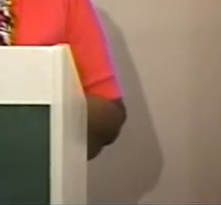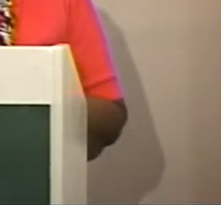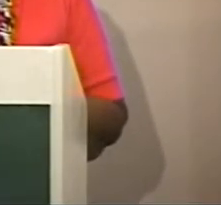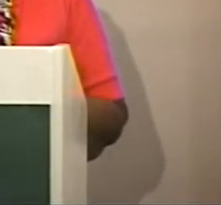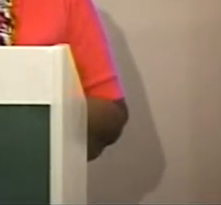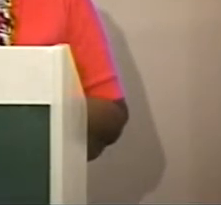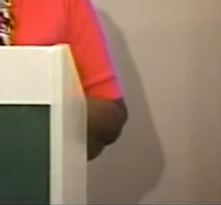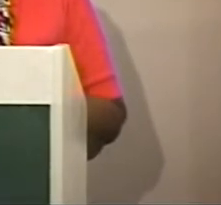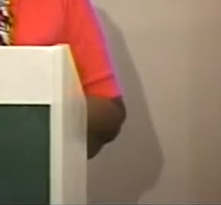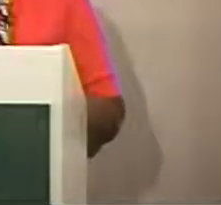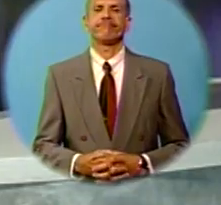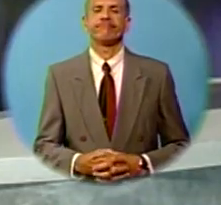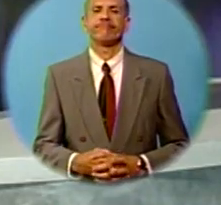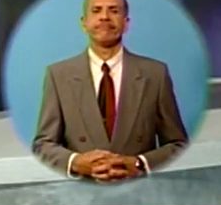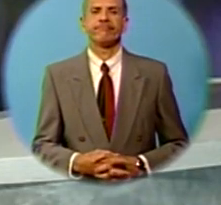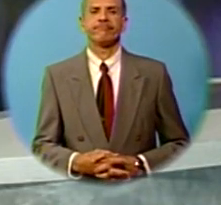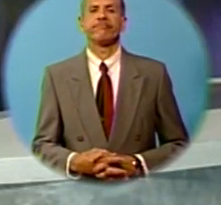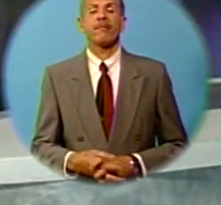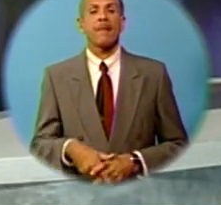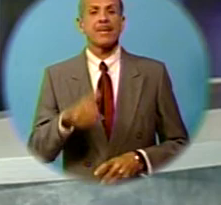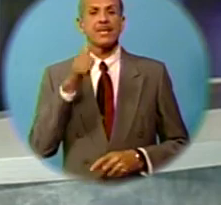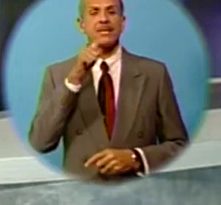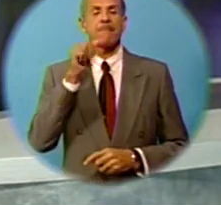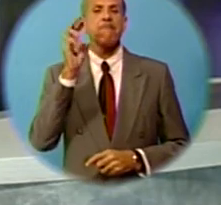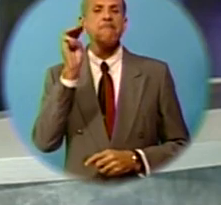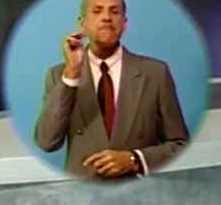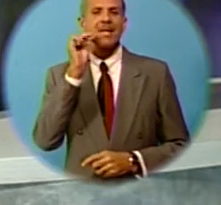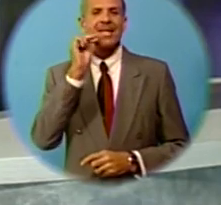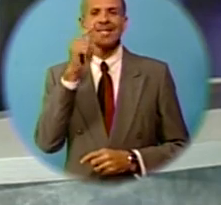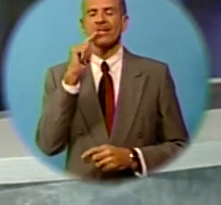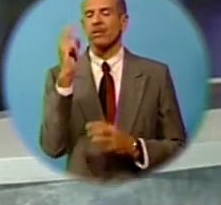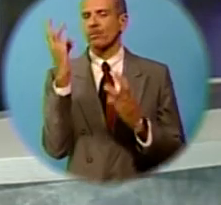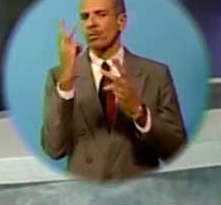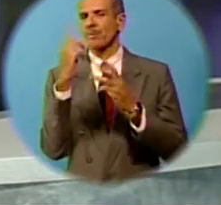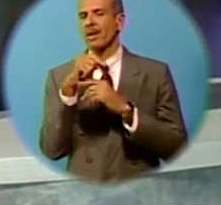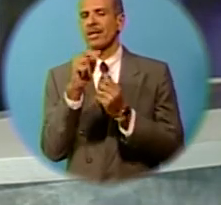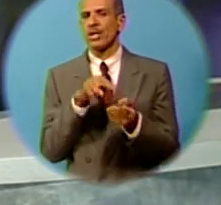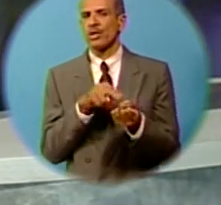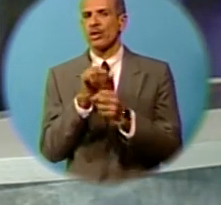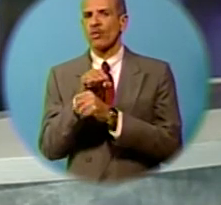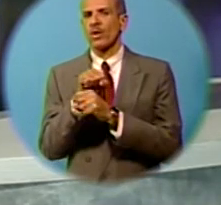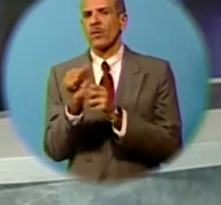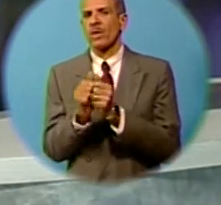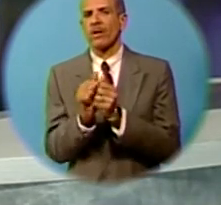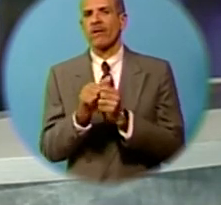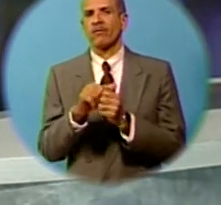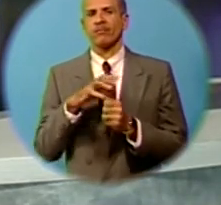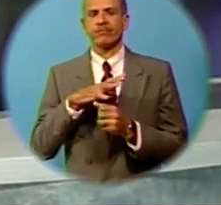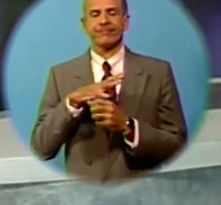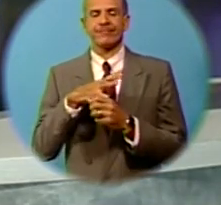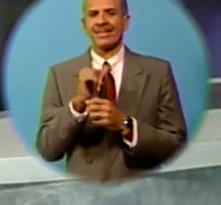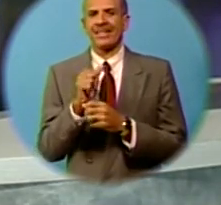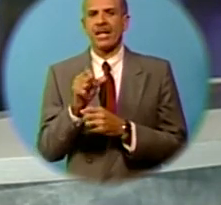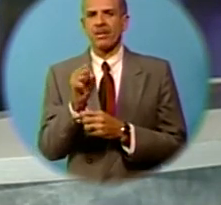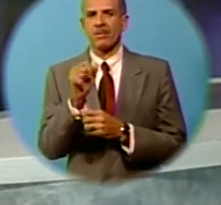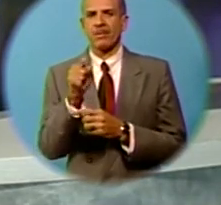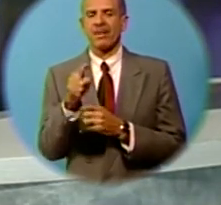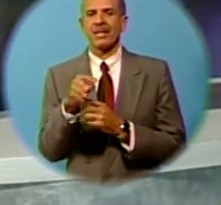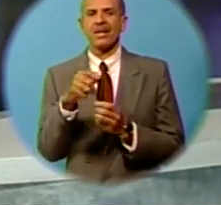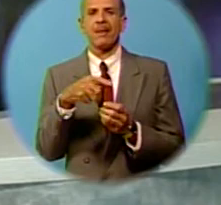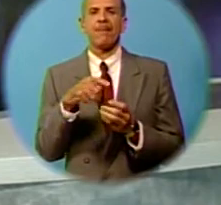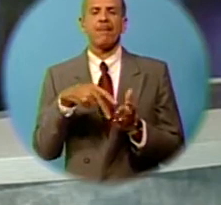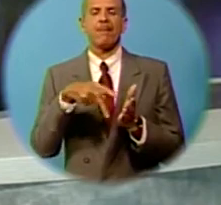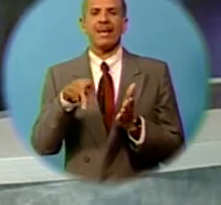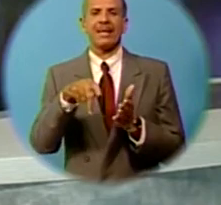aforementioned challenges. Ms. Mullen is also concerned about nurses working without adequate supplies, the late payment of